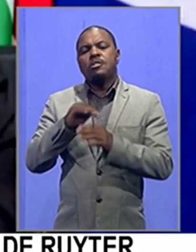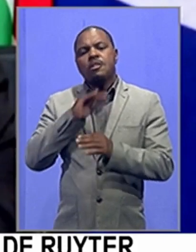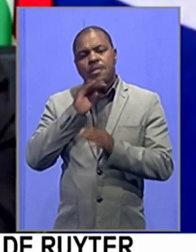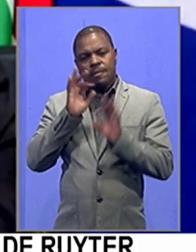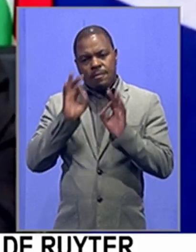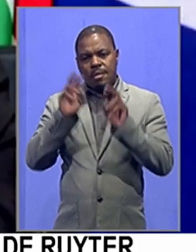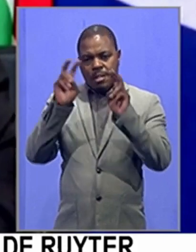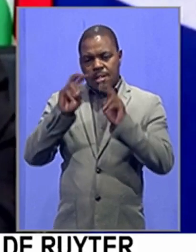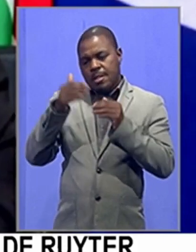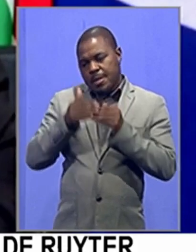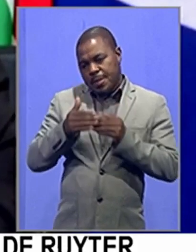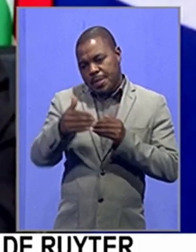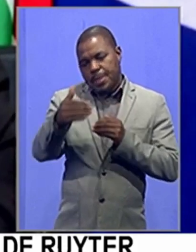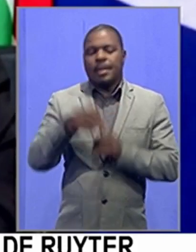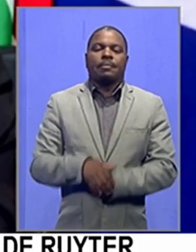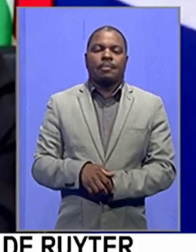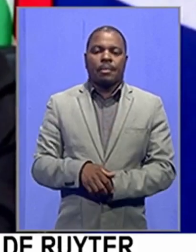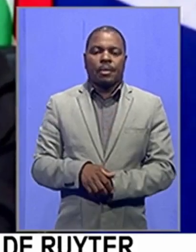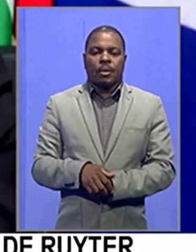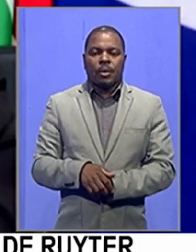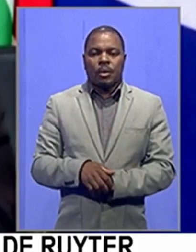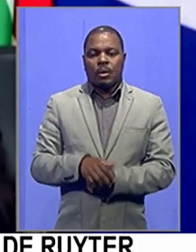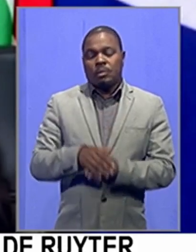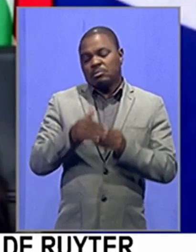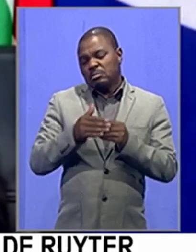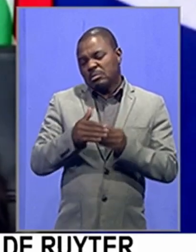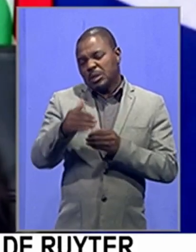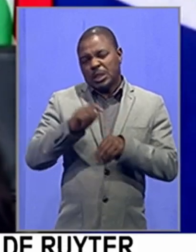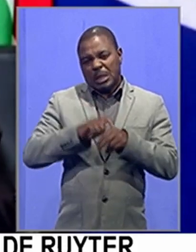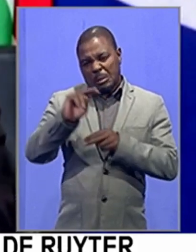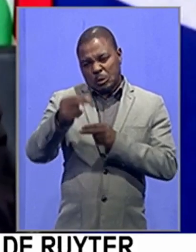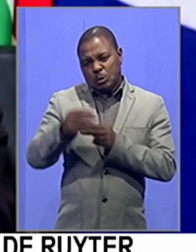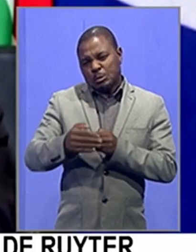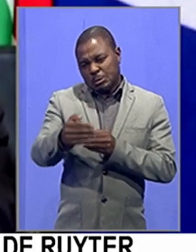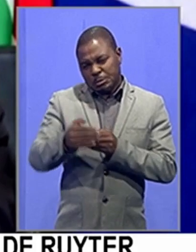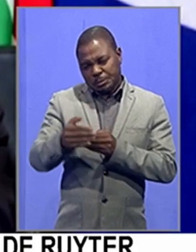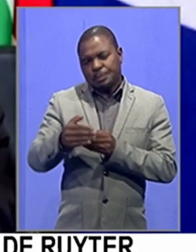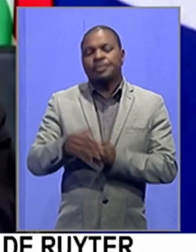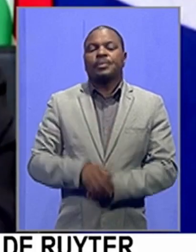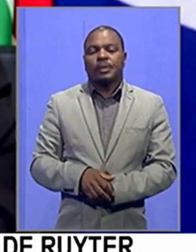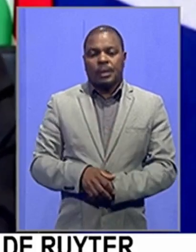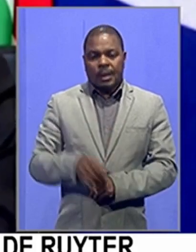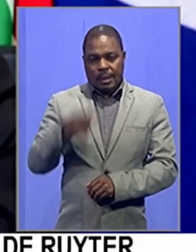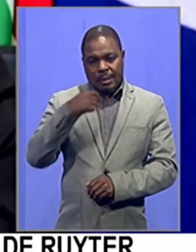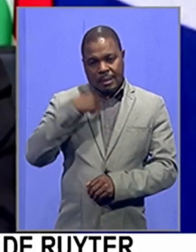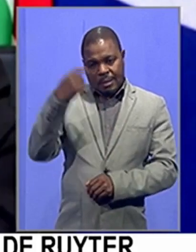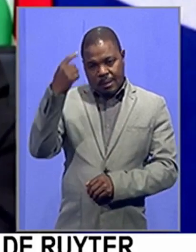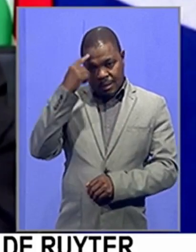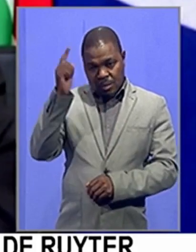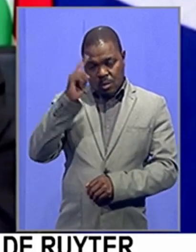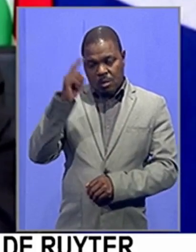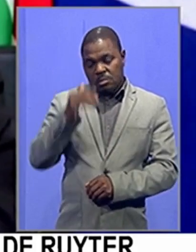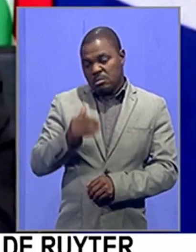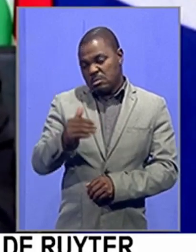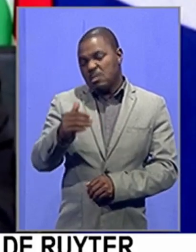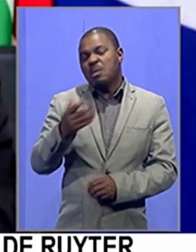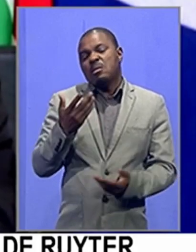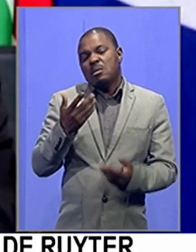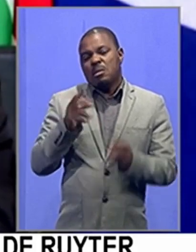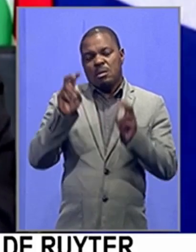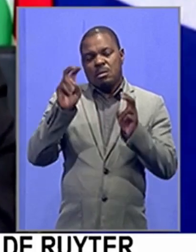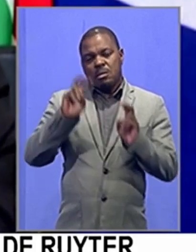electricity. In the short run, I think we'll be able to lower